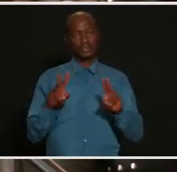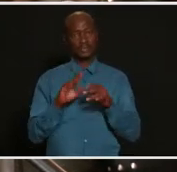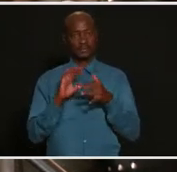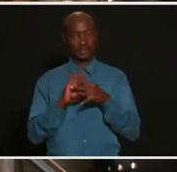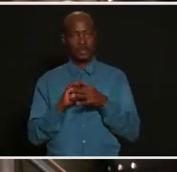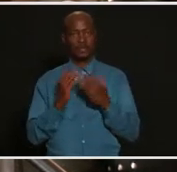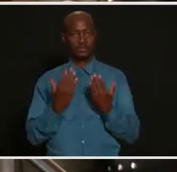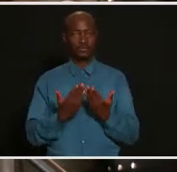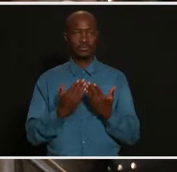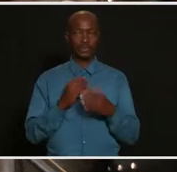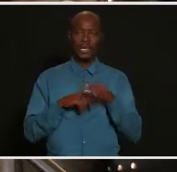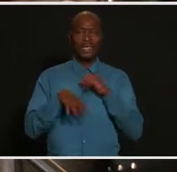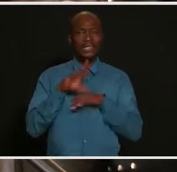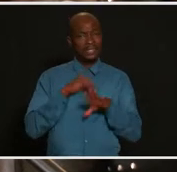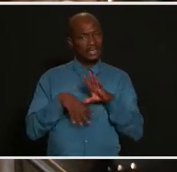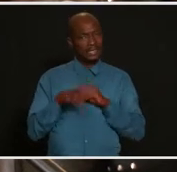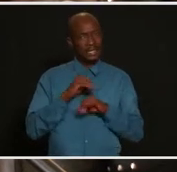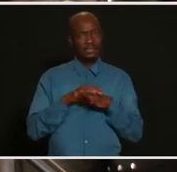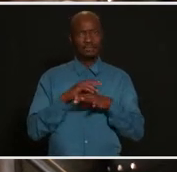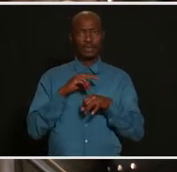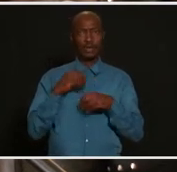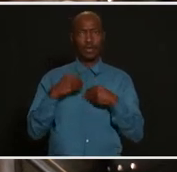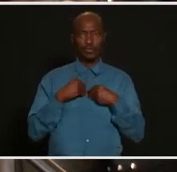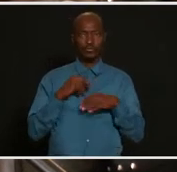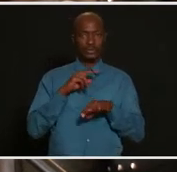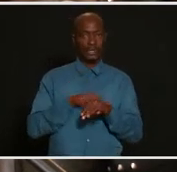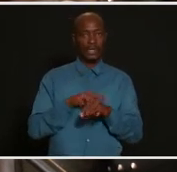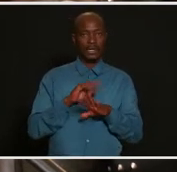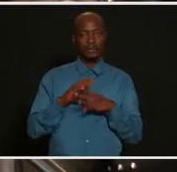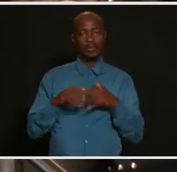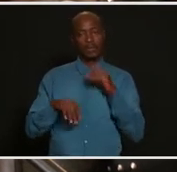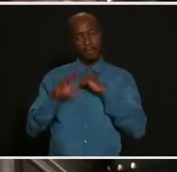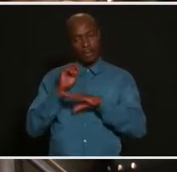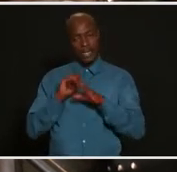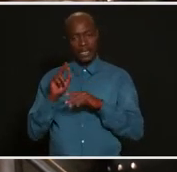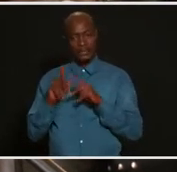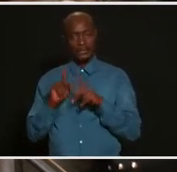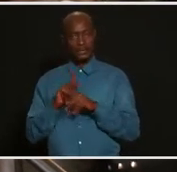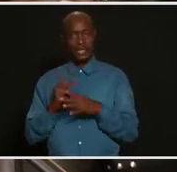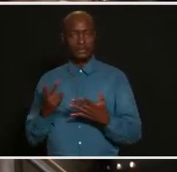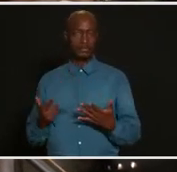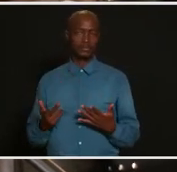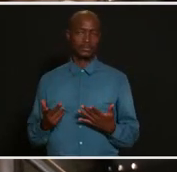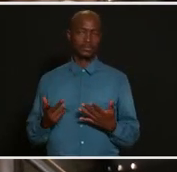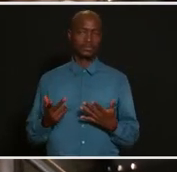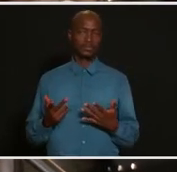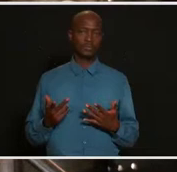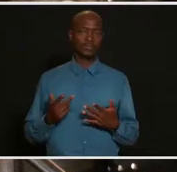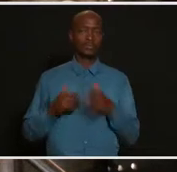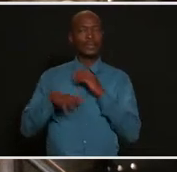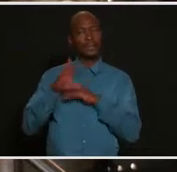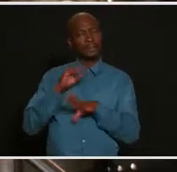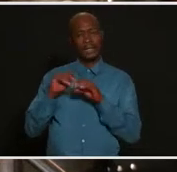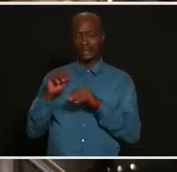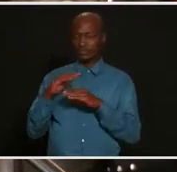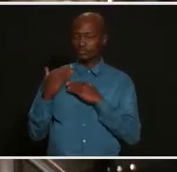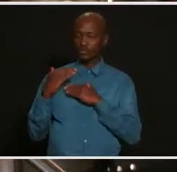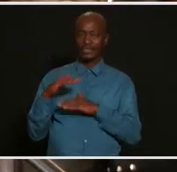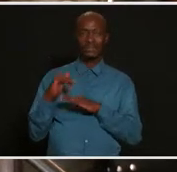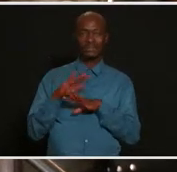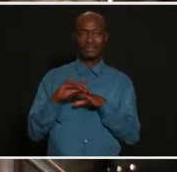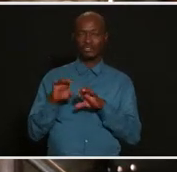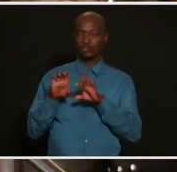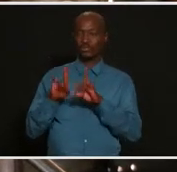I get to learn at my own pace I get to learn according to my learning style and interest my learning is not limited to only